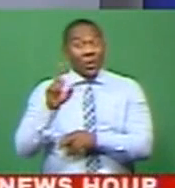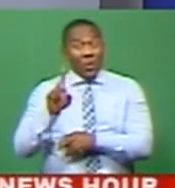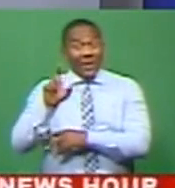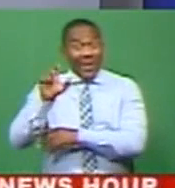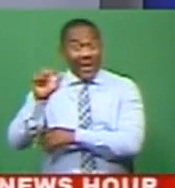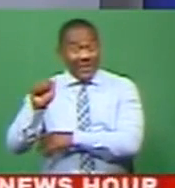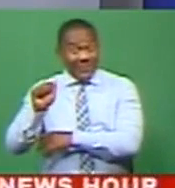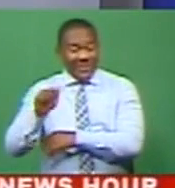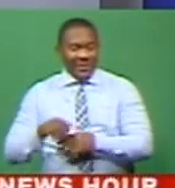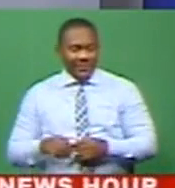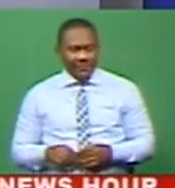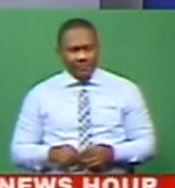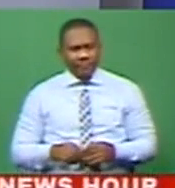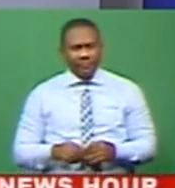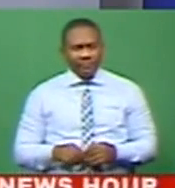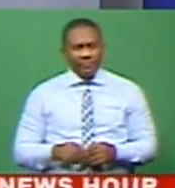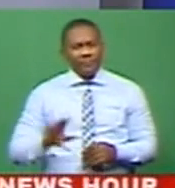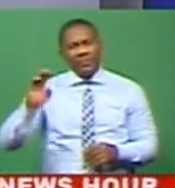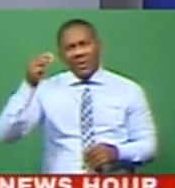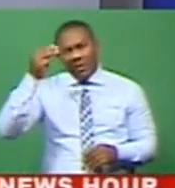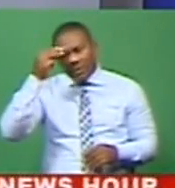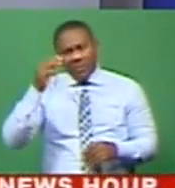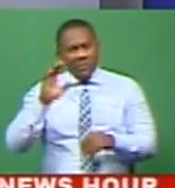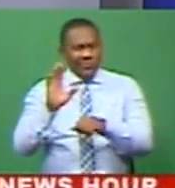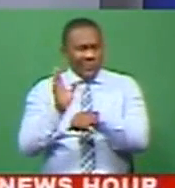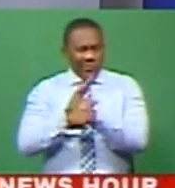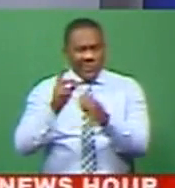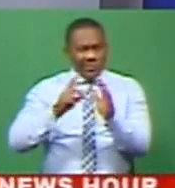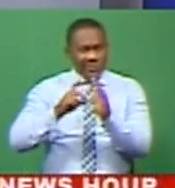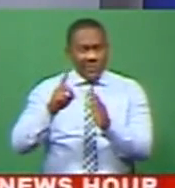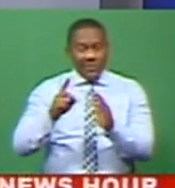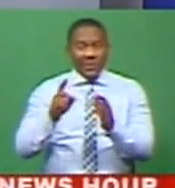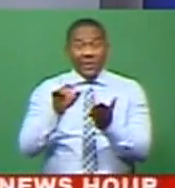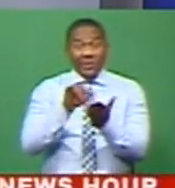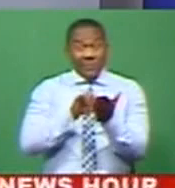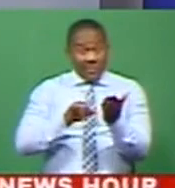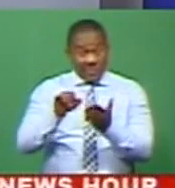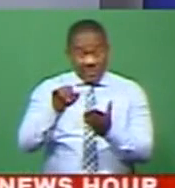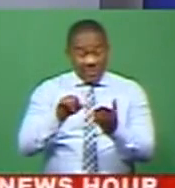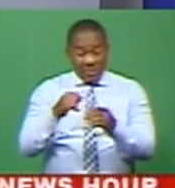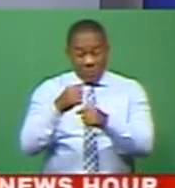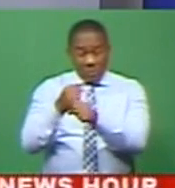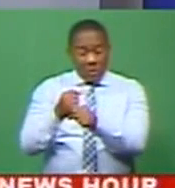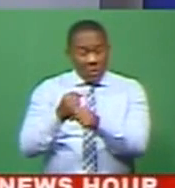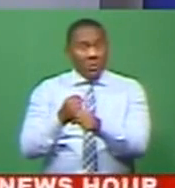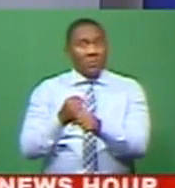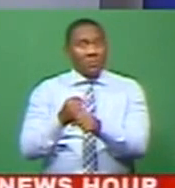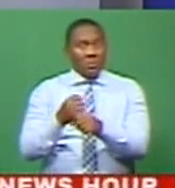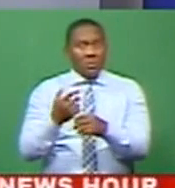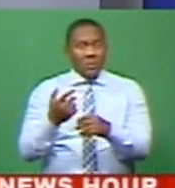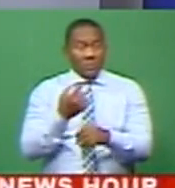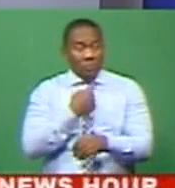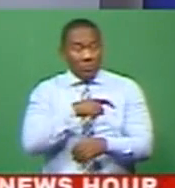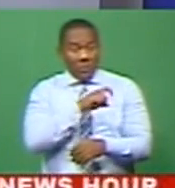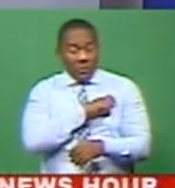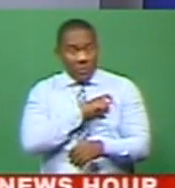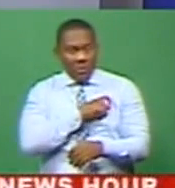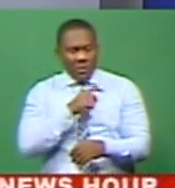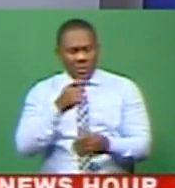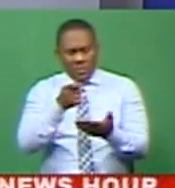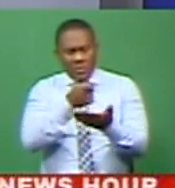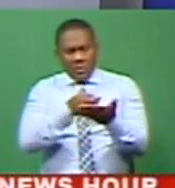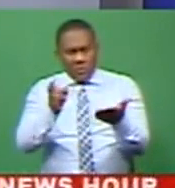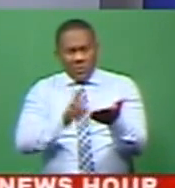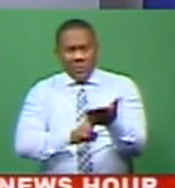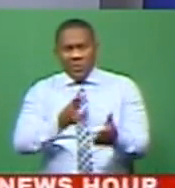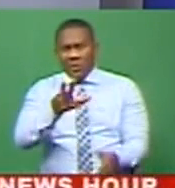The Ministry of Business Development and the Institute for the Creation and Development of Enterprise in Spain have signed a 30 million